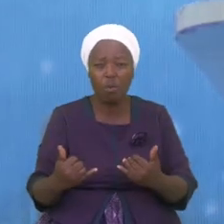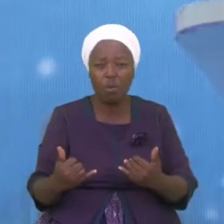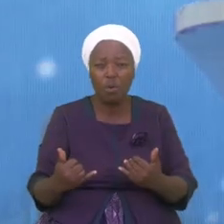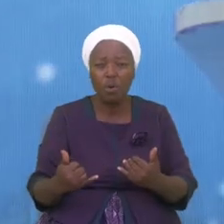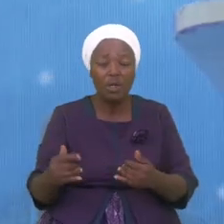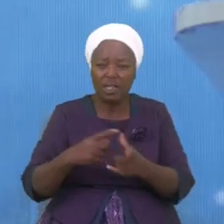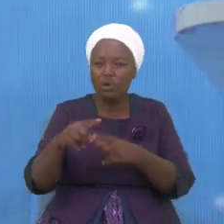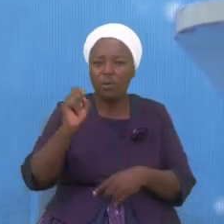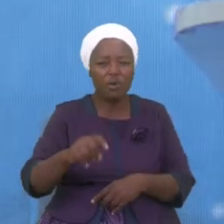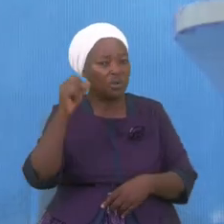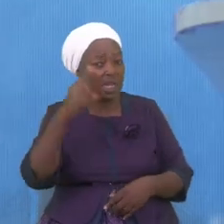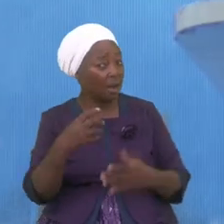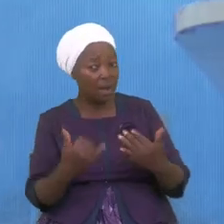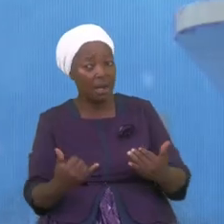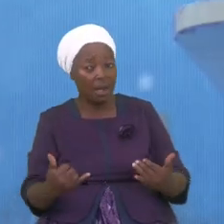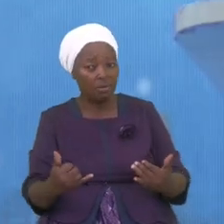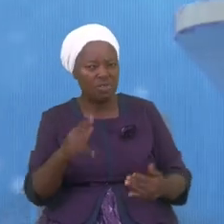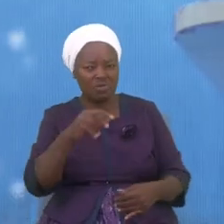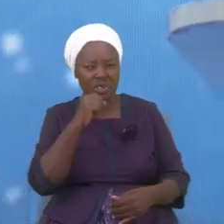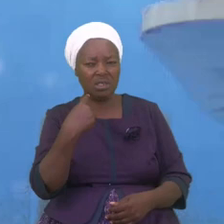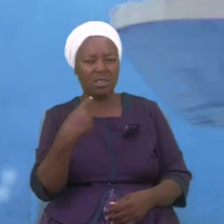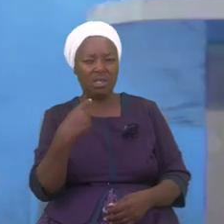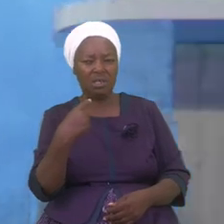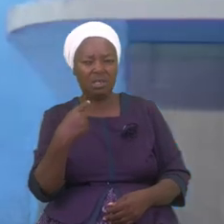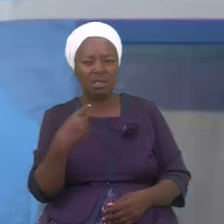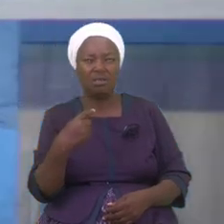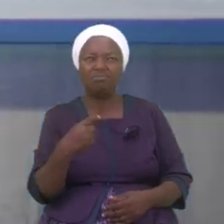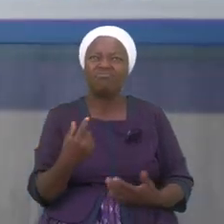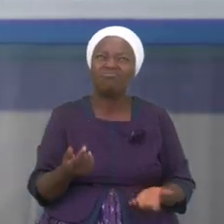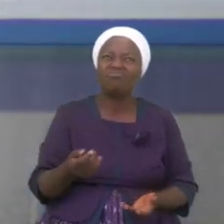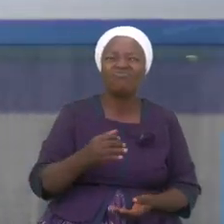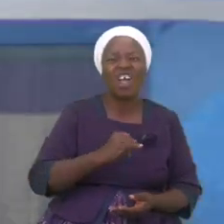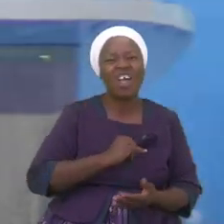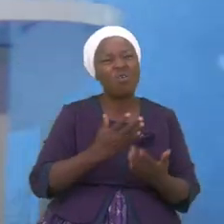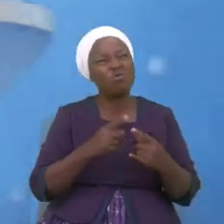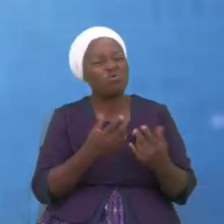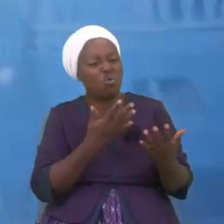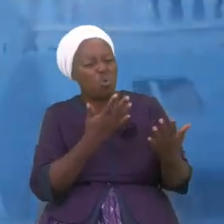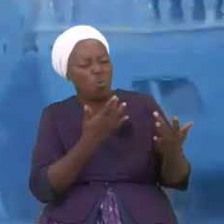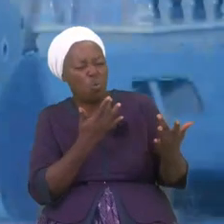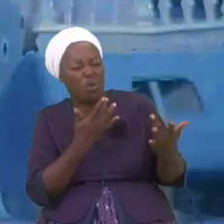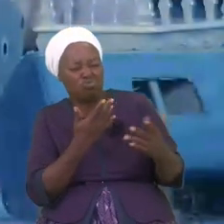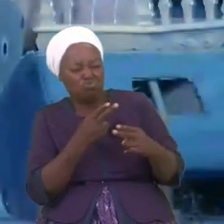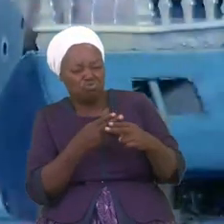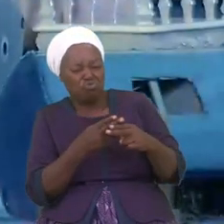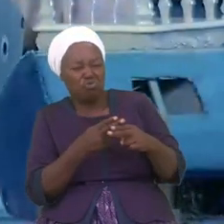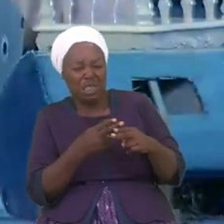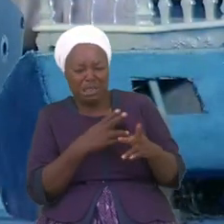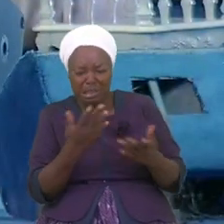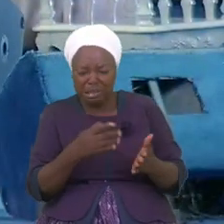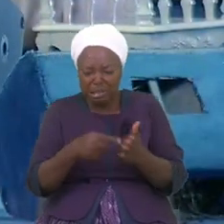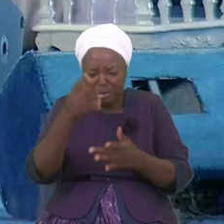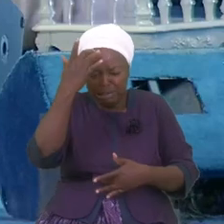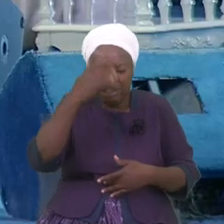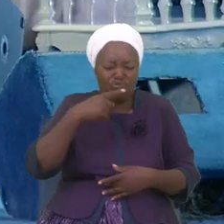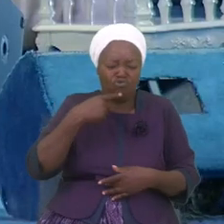understand, now you're not going to say, I want to hold on to my sickness one day more. You'll